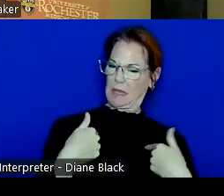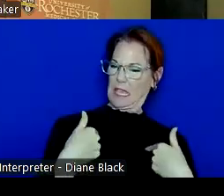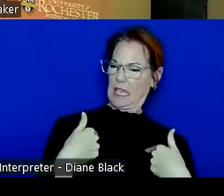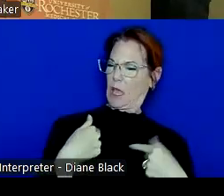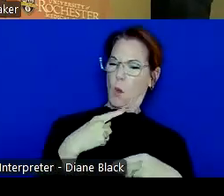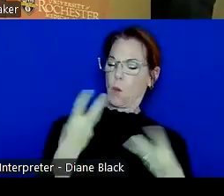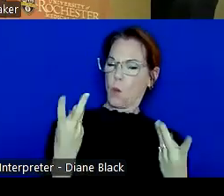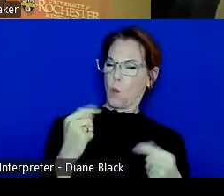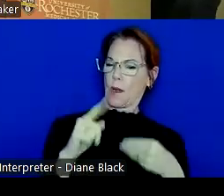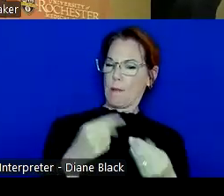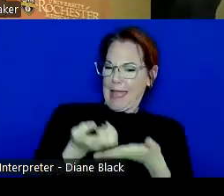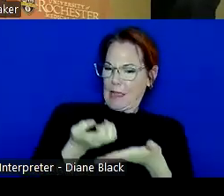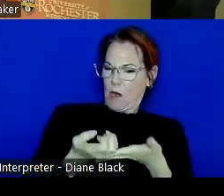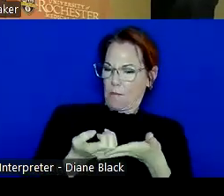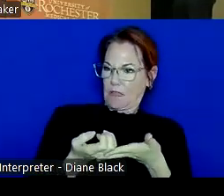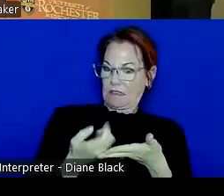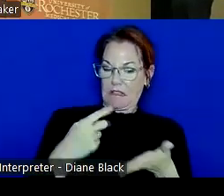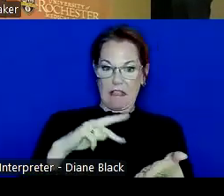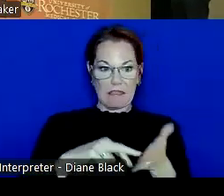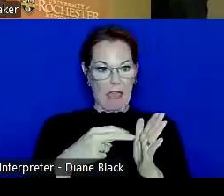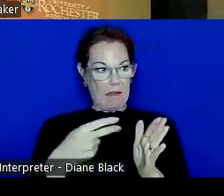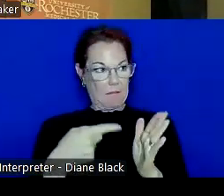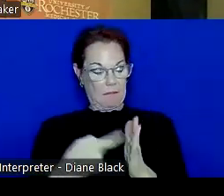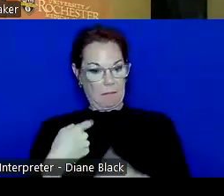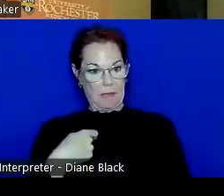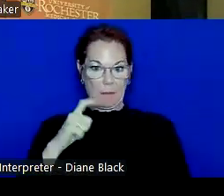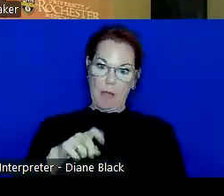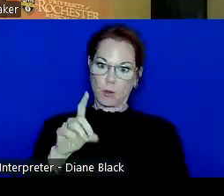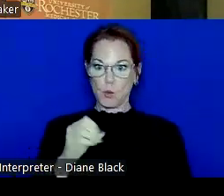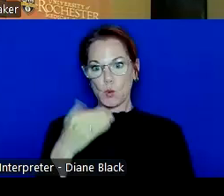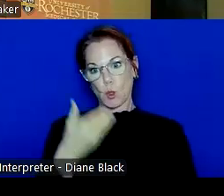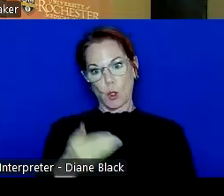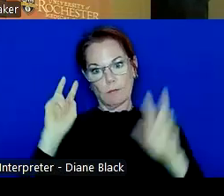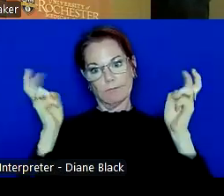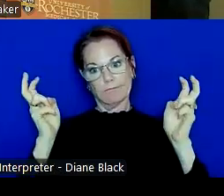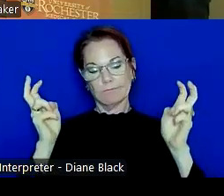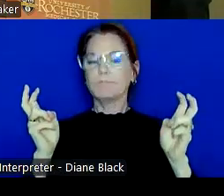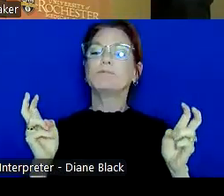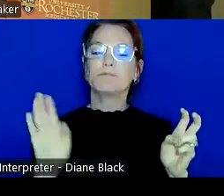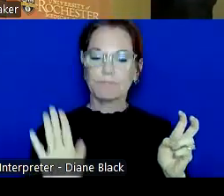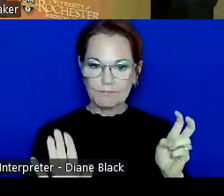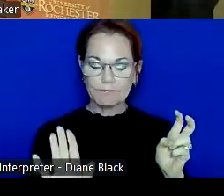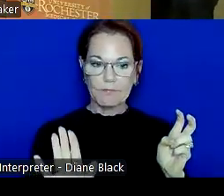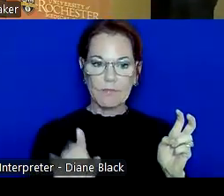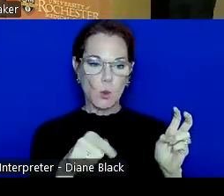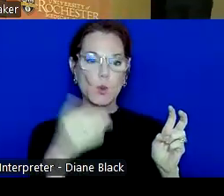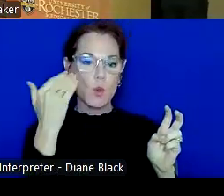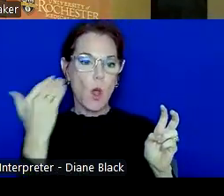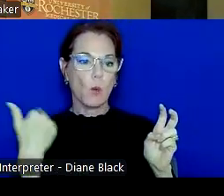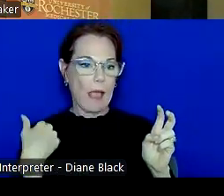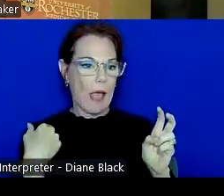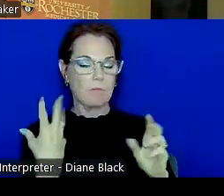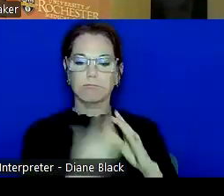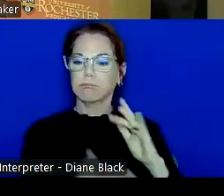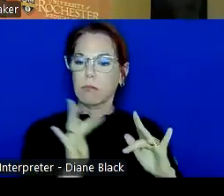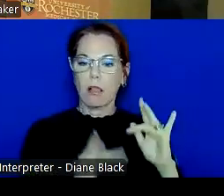is this just about being a do-gooder? Many of you in this room, there's more to that story. You know that there's a record shortage in housing. If